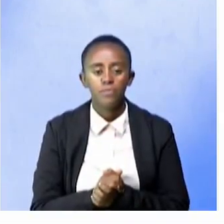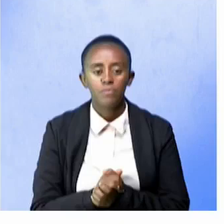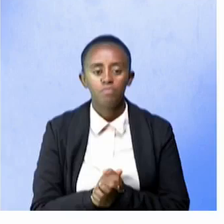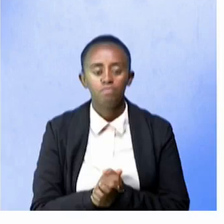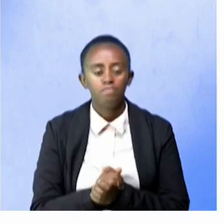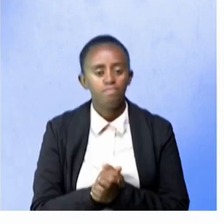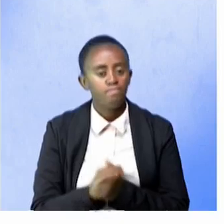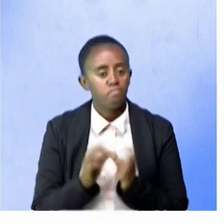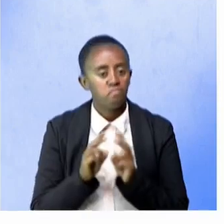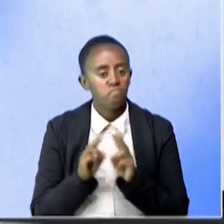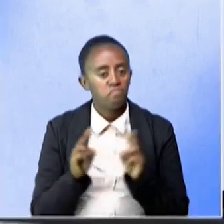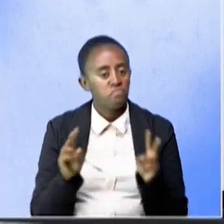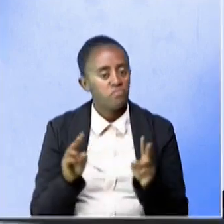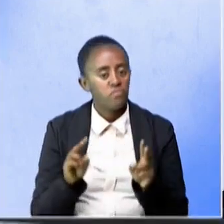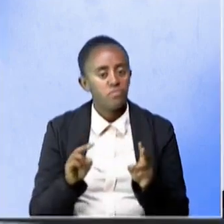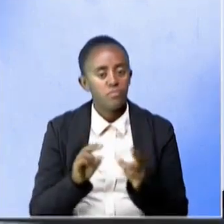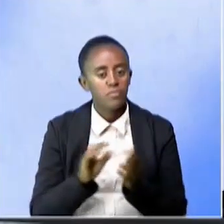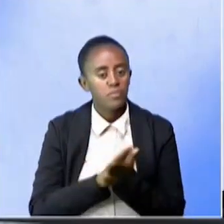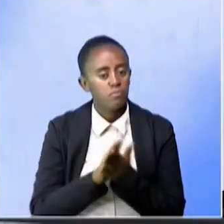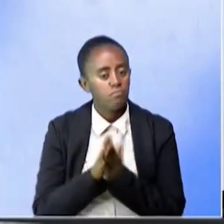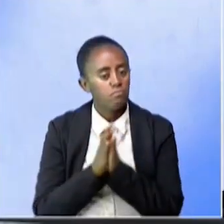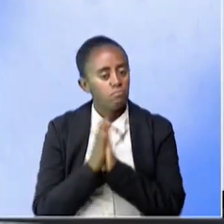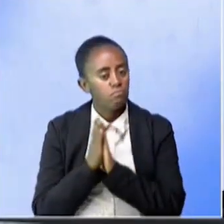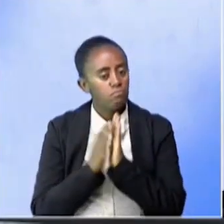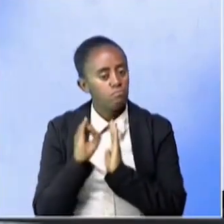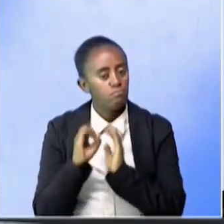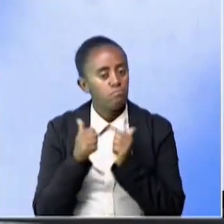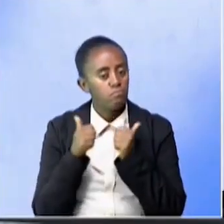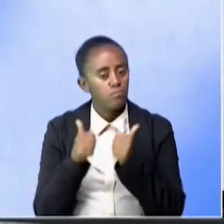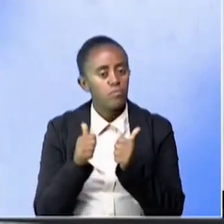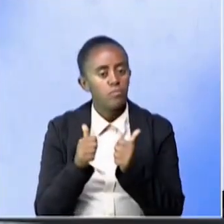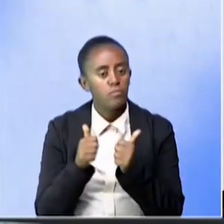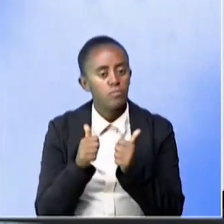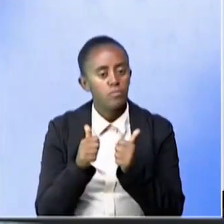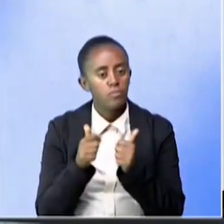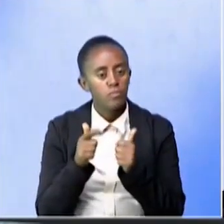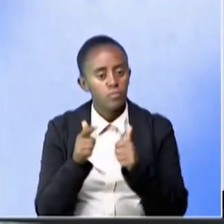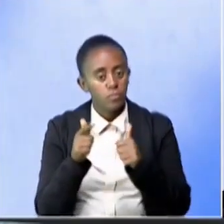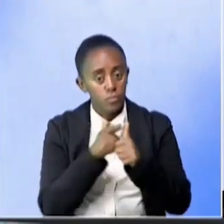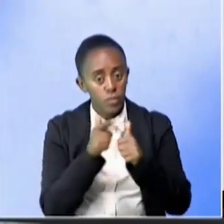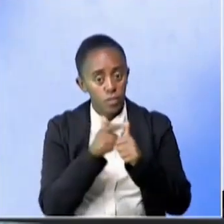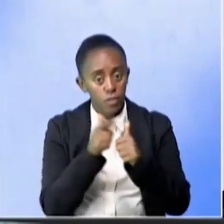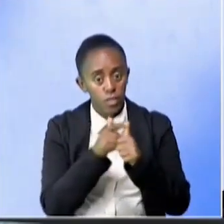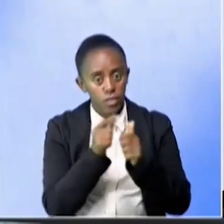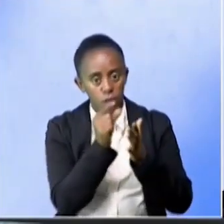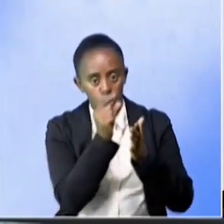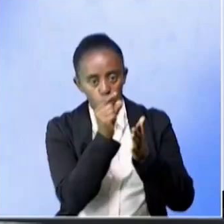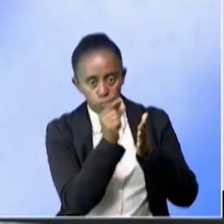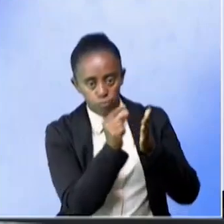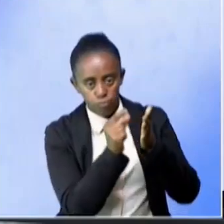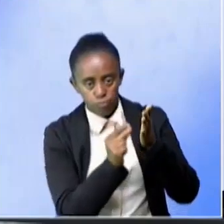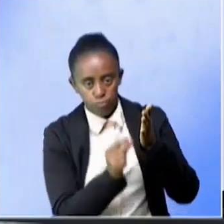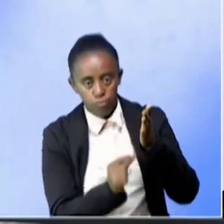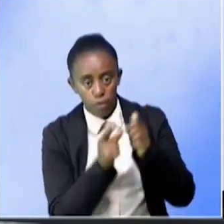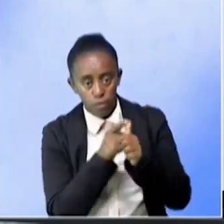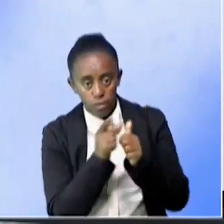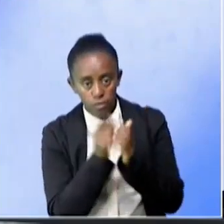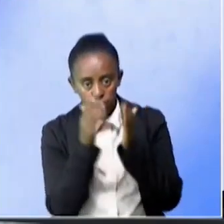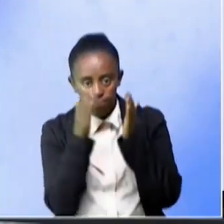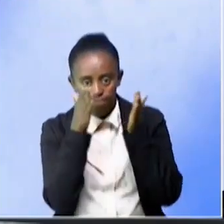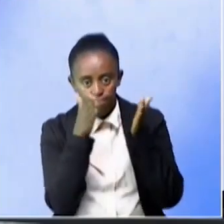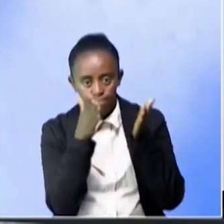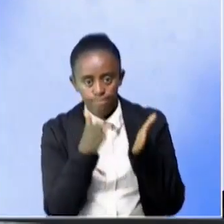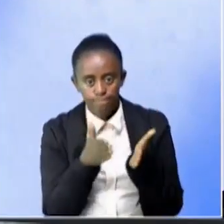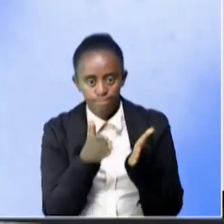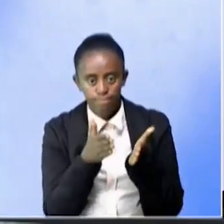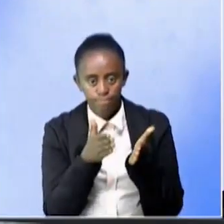Very interesting one. Look at this. All the first words before the adverbs are belong to